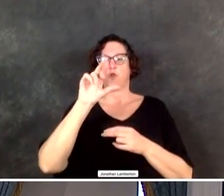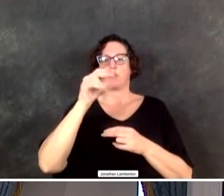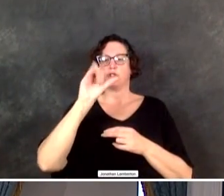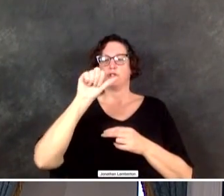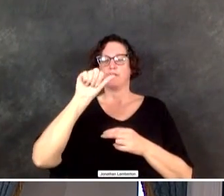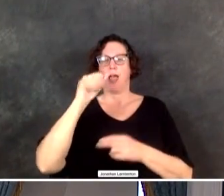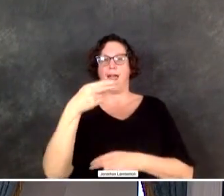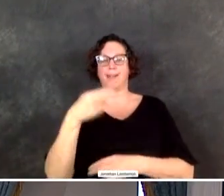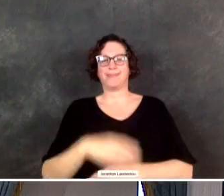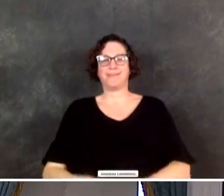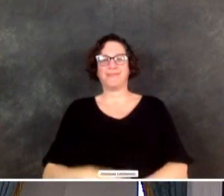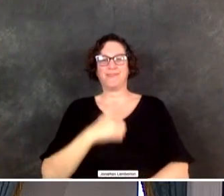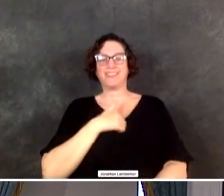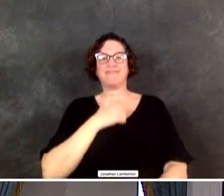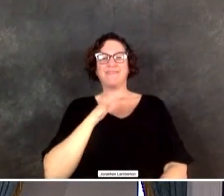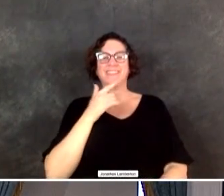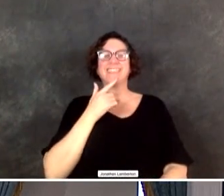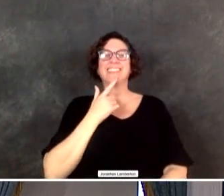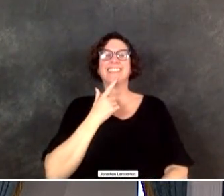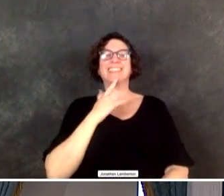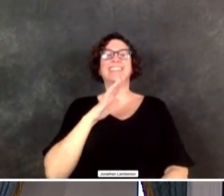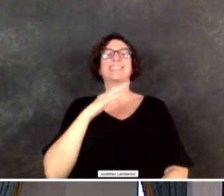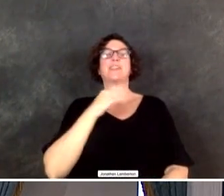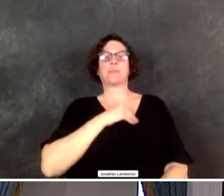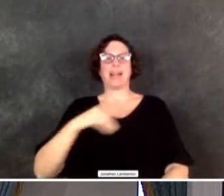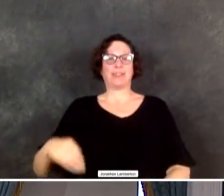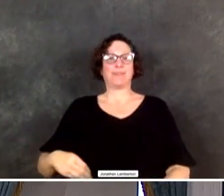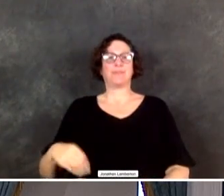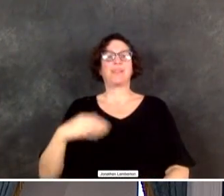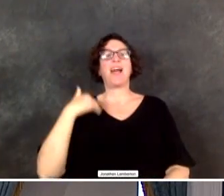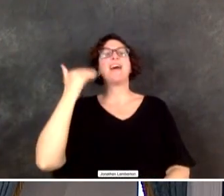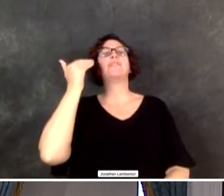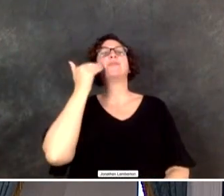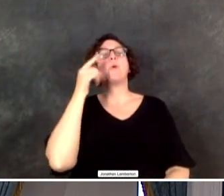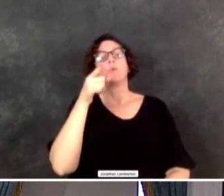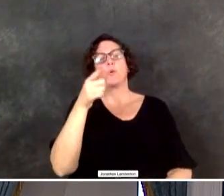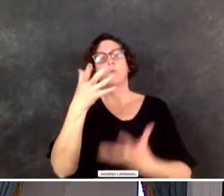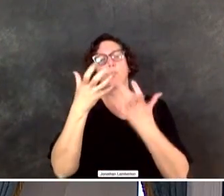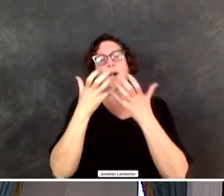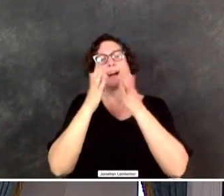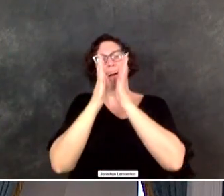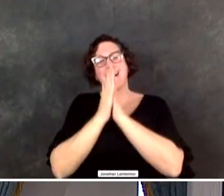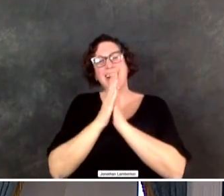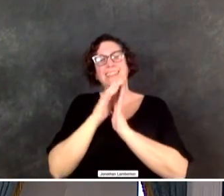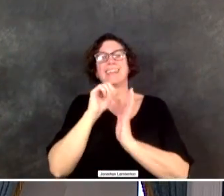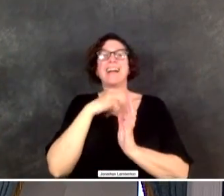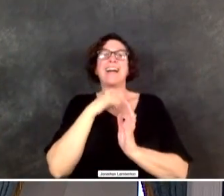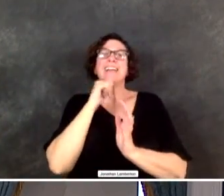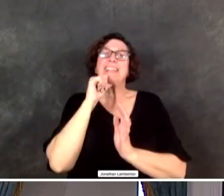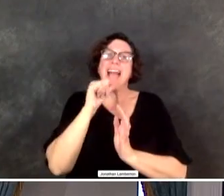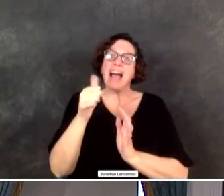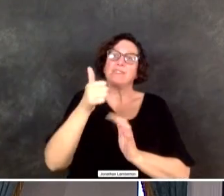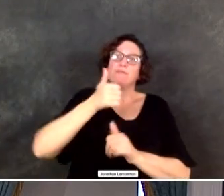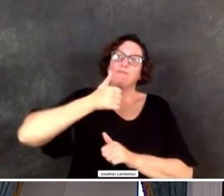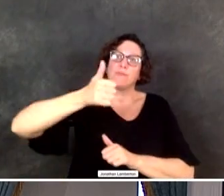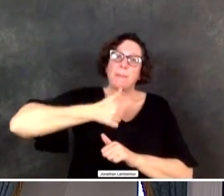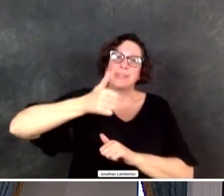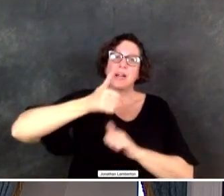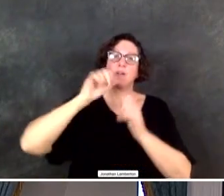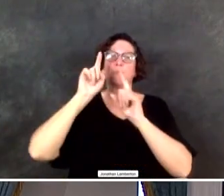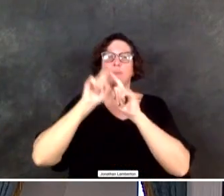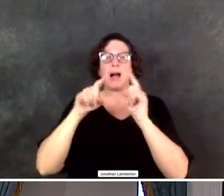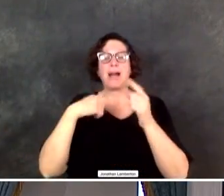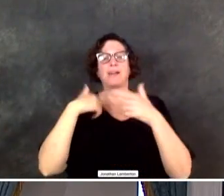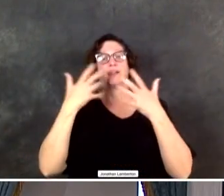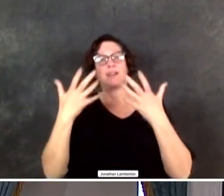a non-transportation question, but the ability to move around while also socially distancing is itself a vital issue